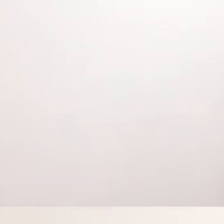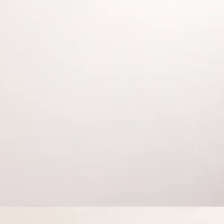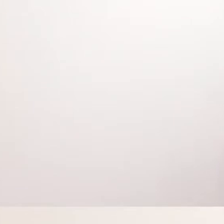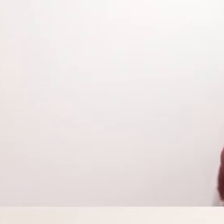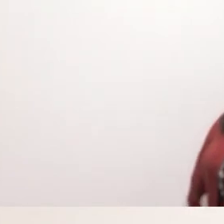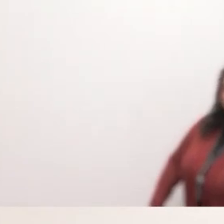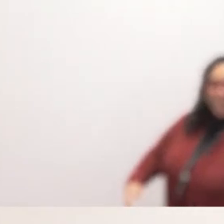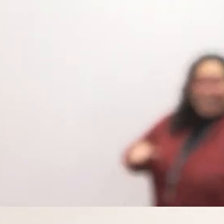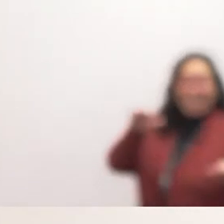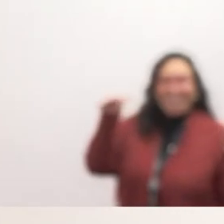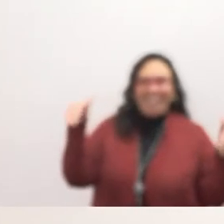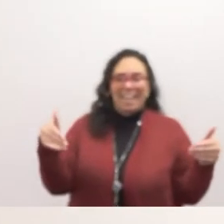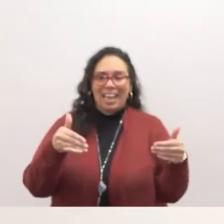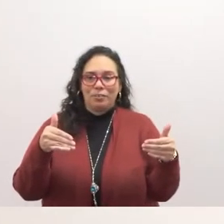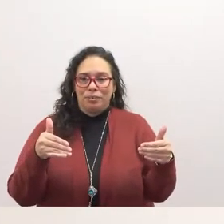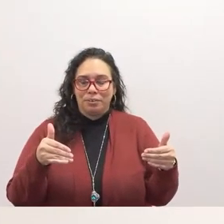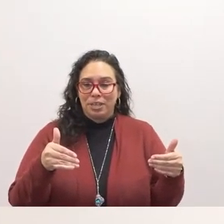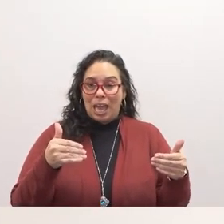Next, I'd like to invite Corey.